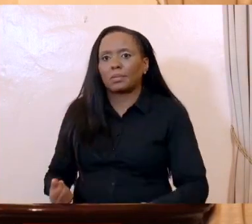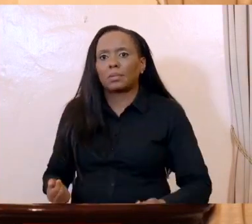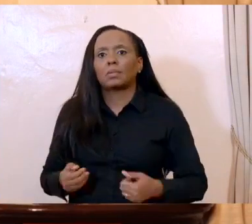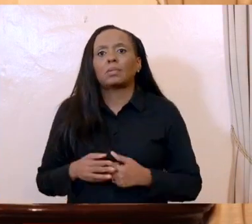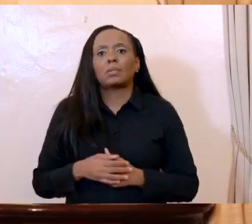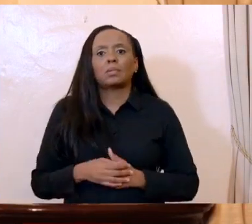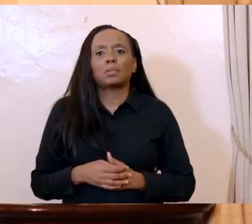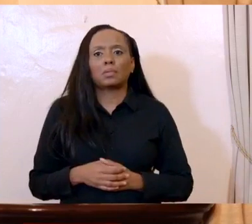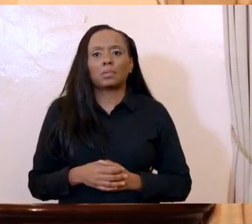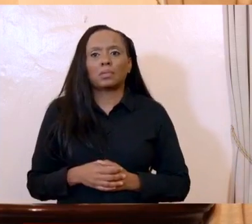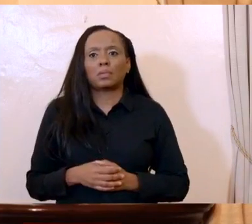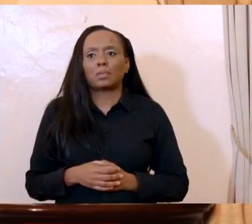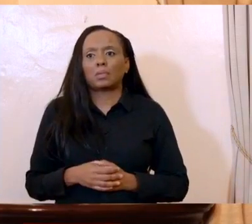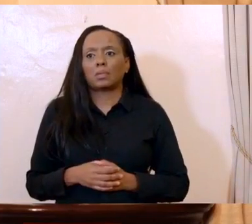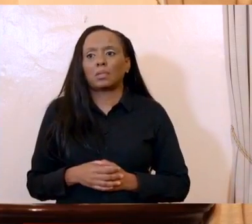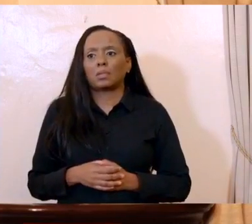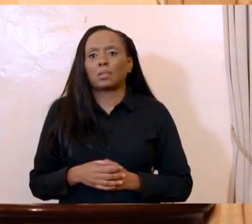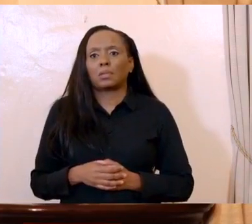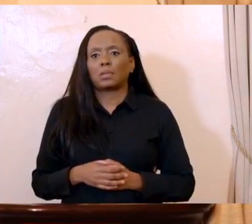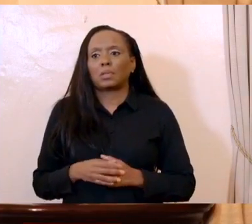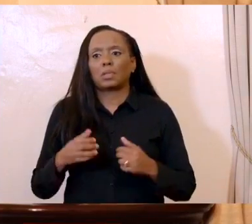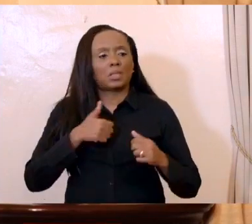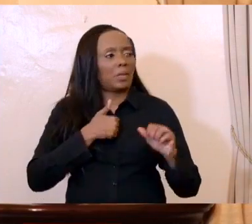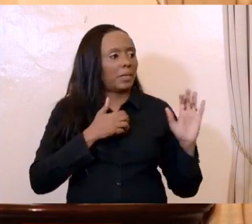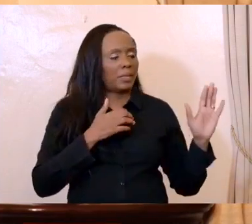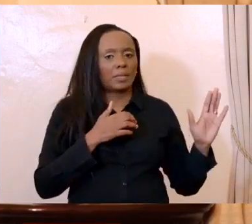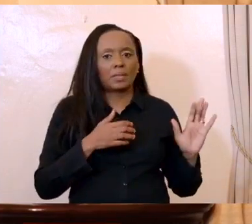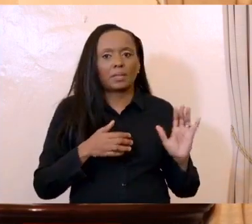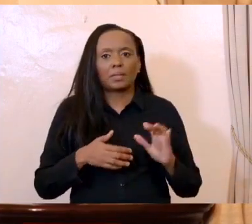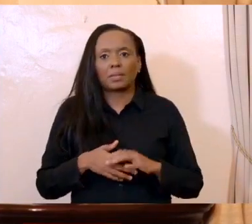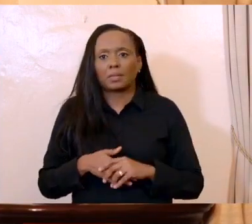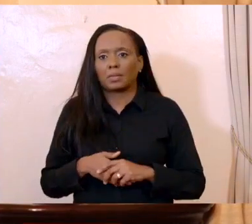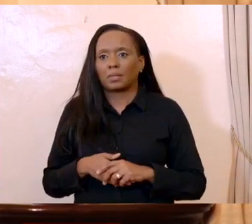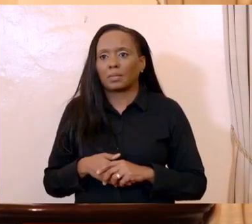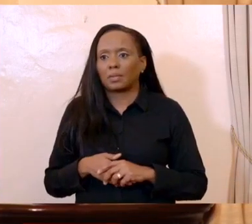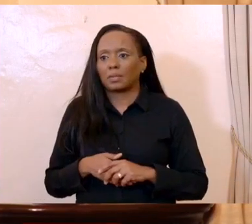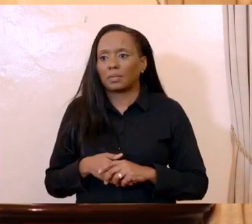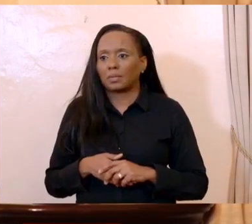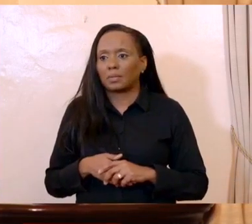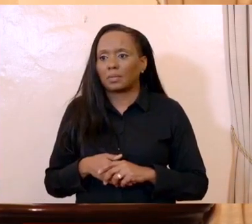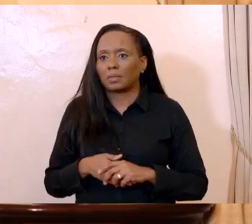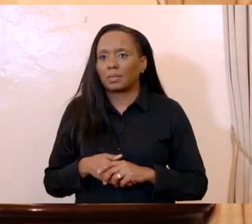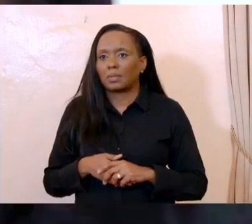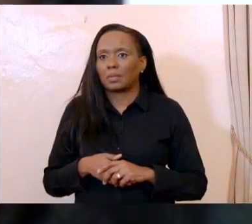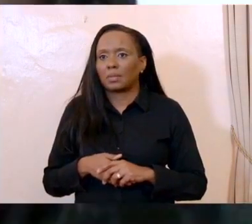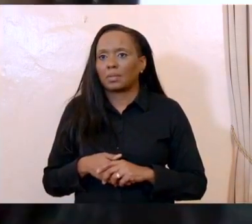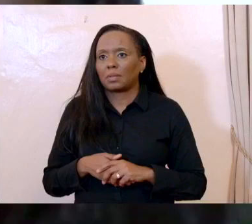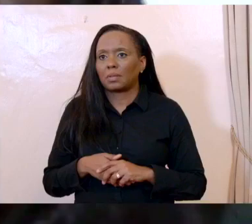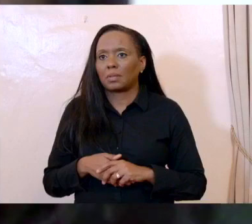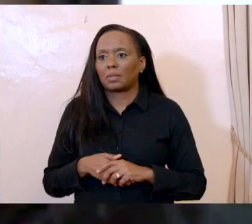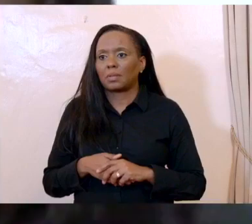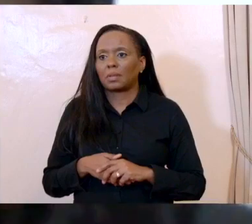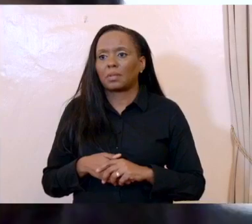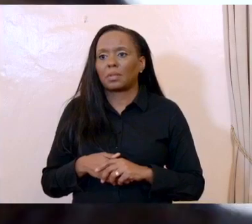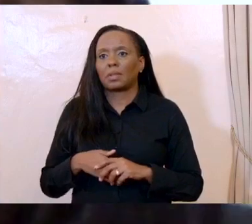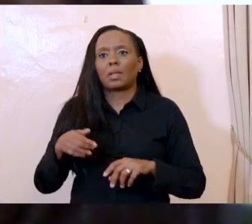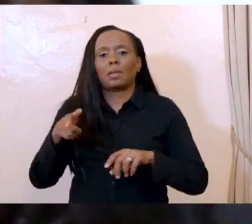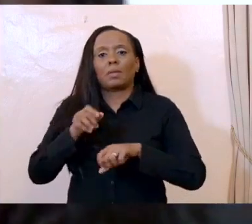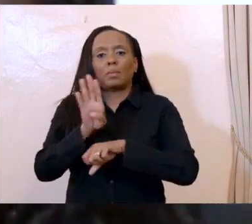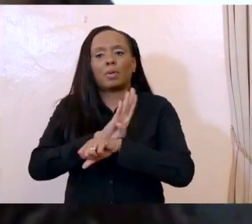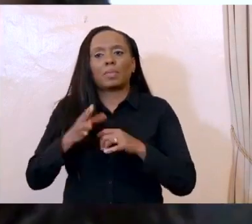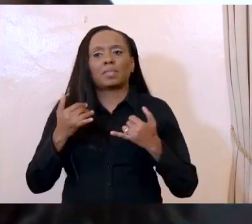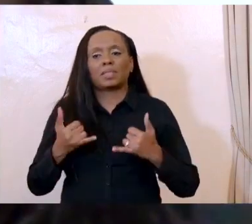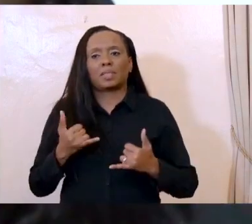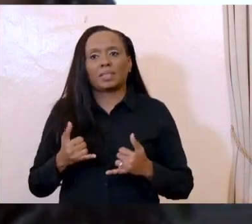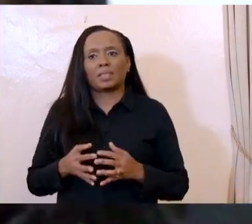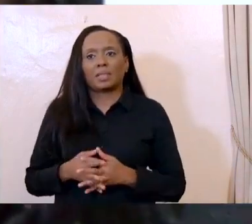Many people who Minister Bostic. Sorry. Go ahead with the question. Okay, Anesta Henry Barbados today. Minister Bostic, it